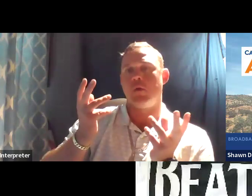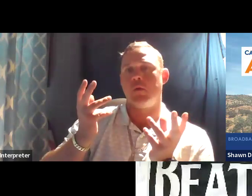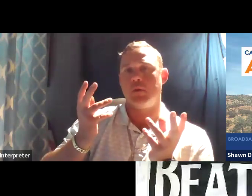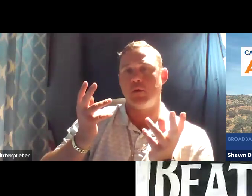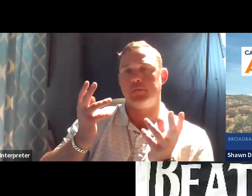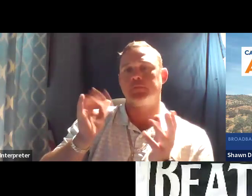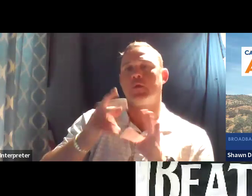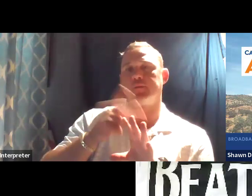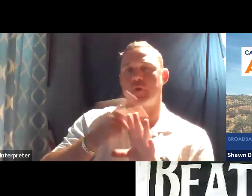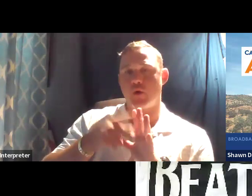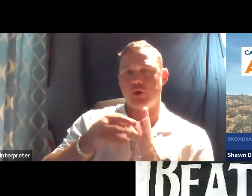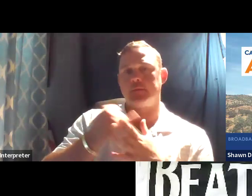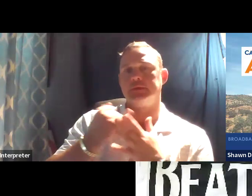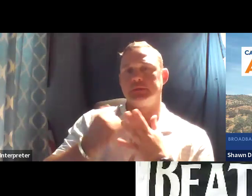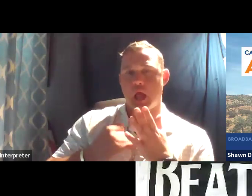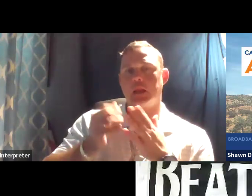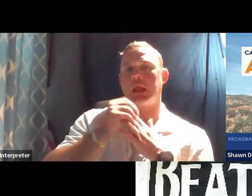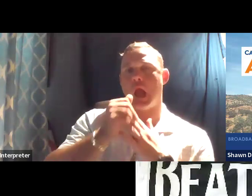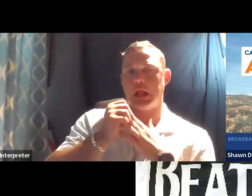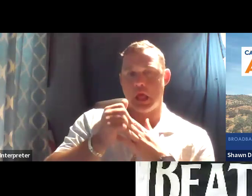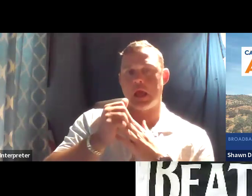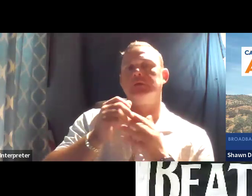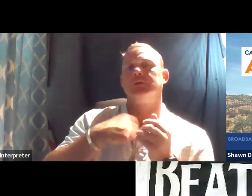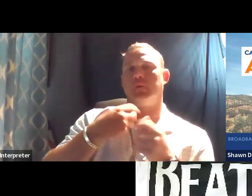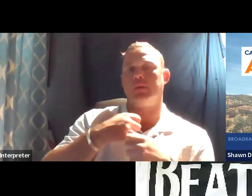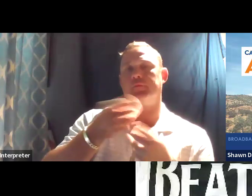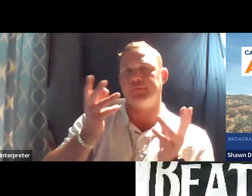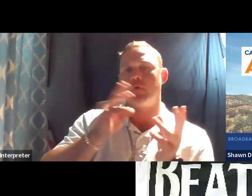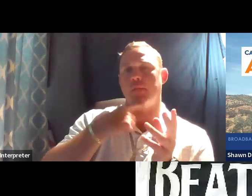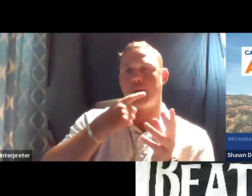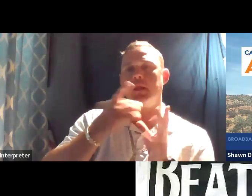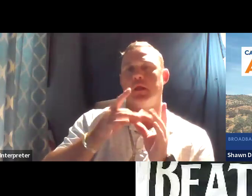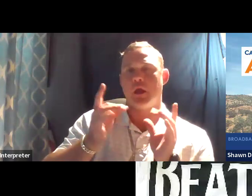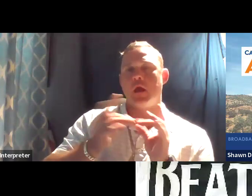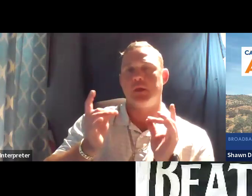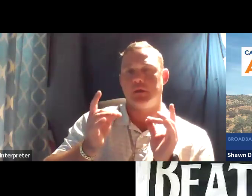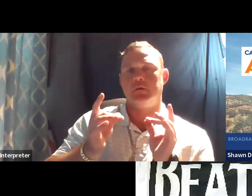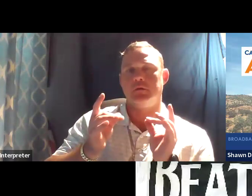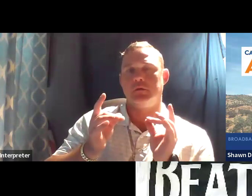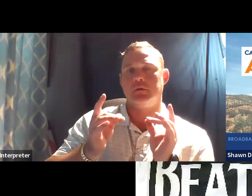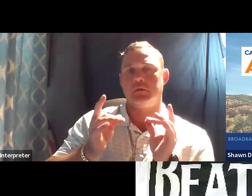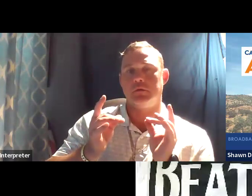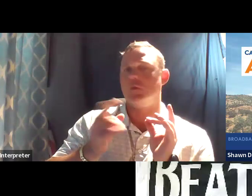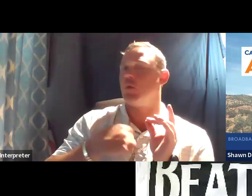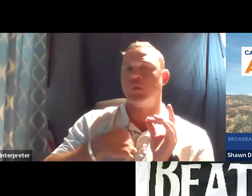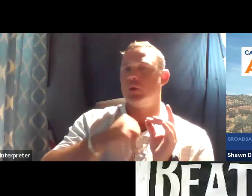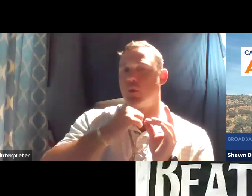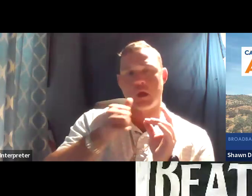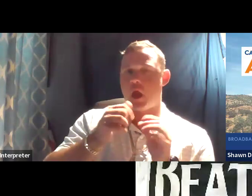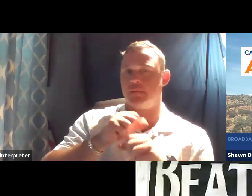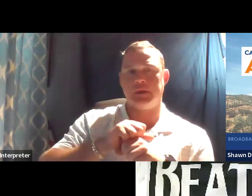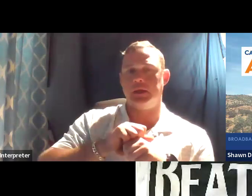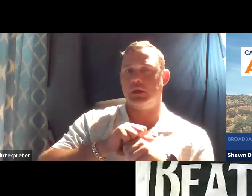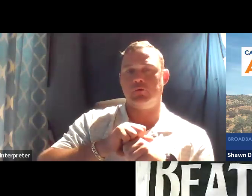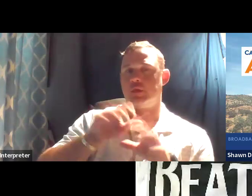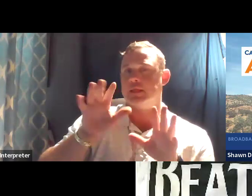the program design and the draft guidelines that we would then put out for public comment. So we aren't going to be releasing the